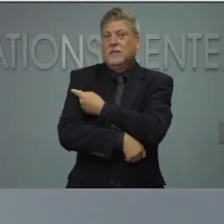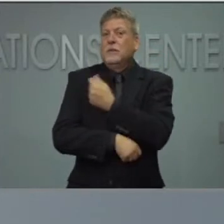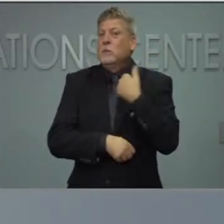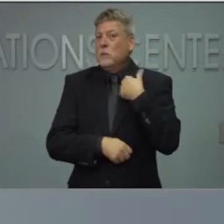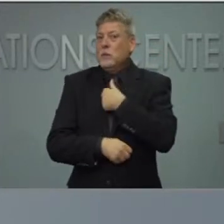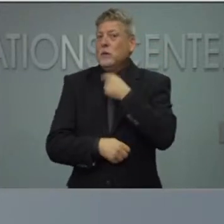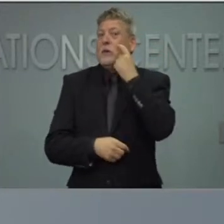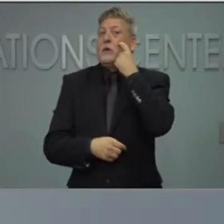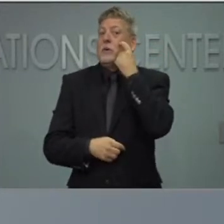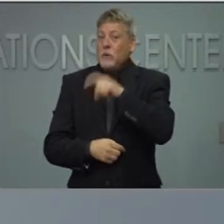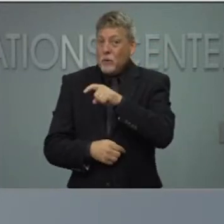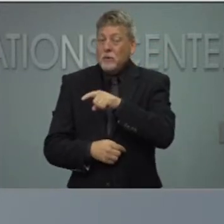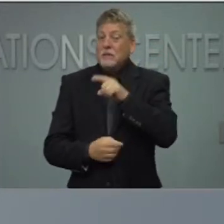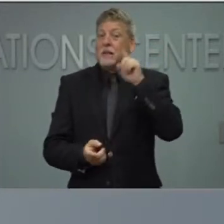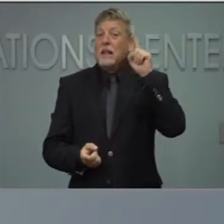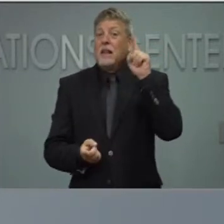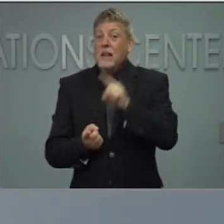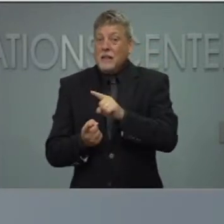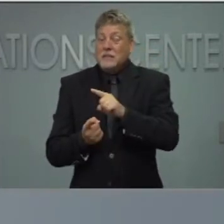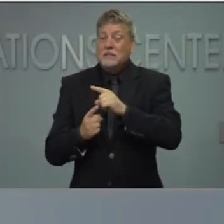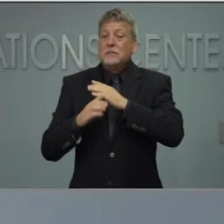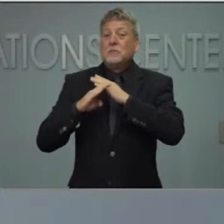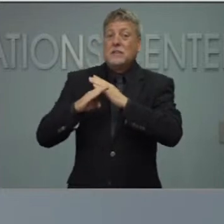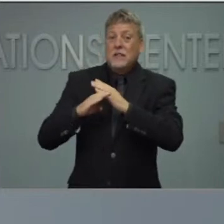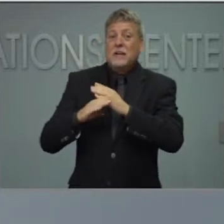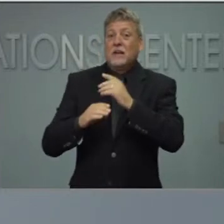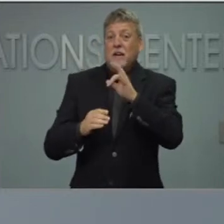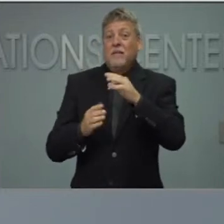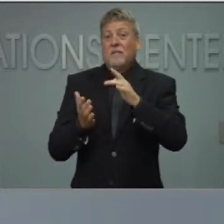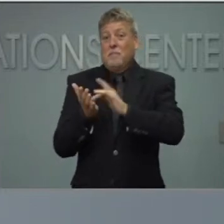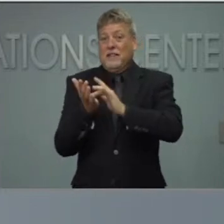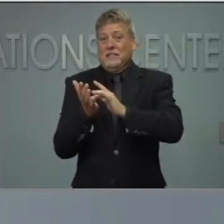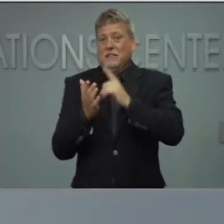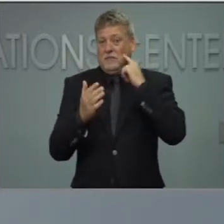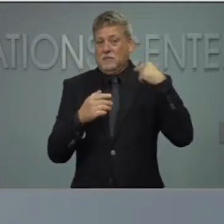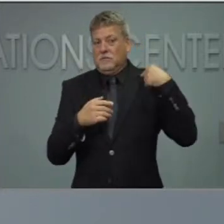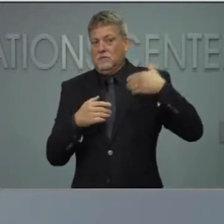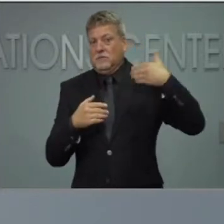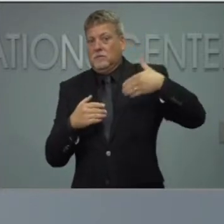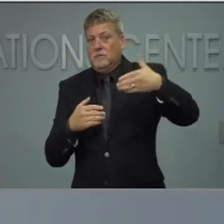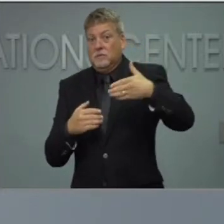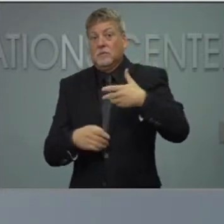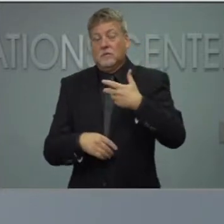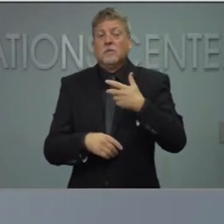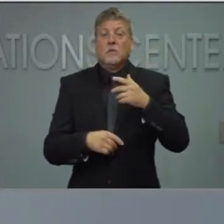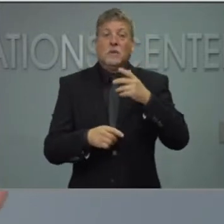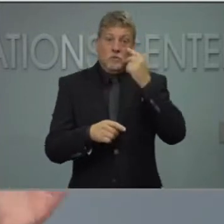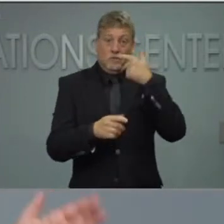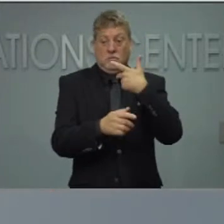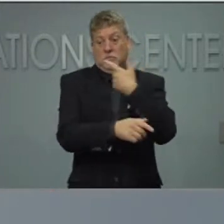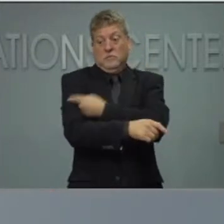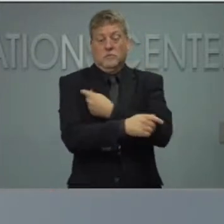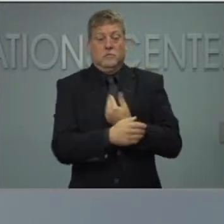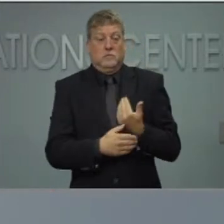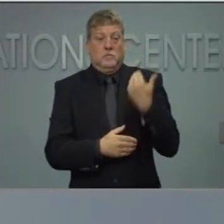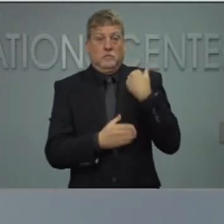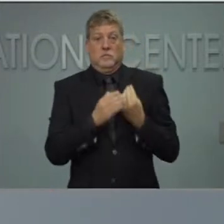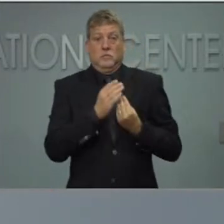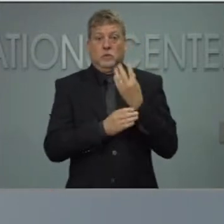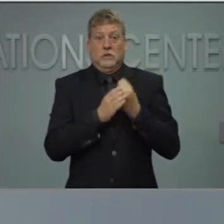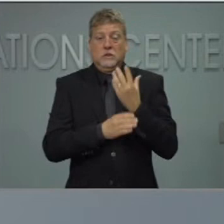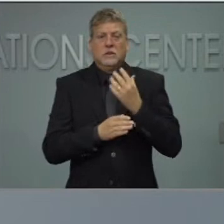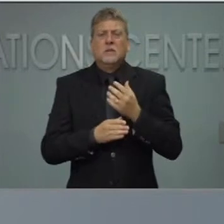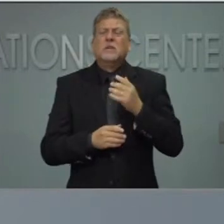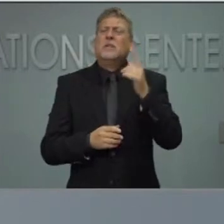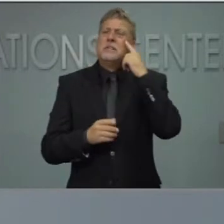to see some lessening of protection of that vaccine over time. The same thing happens if you had COVID a year